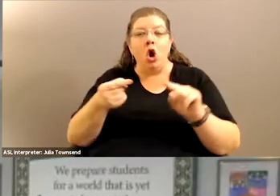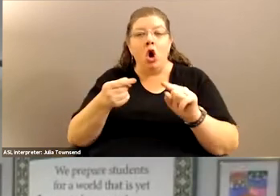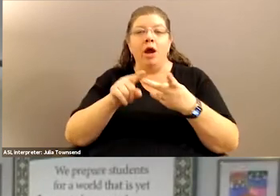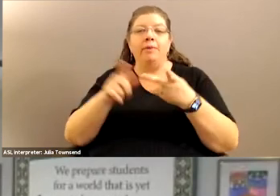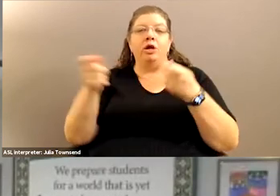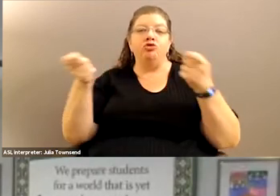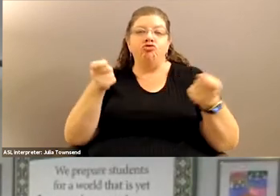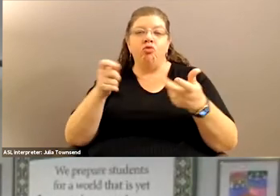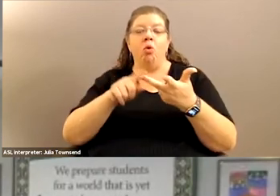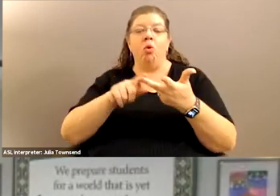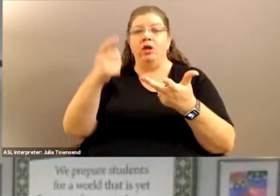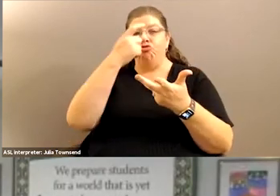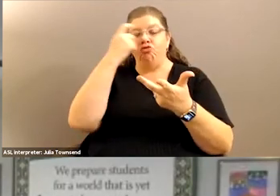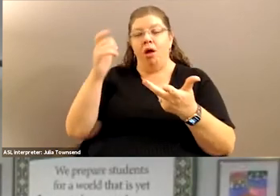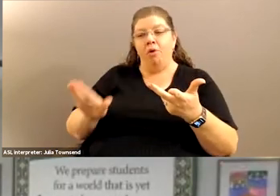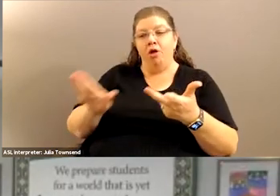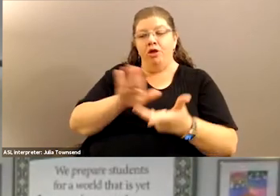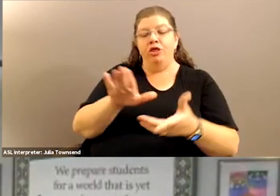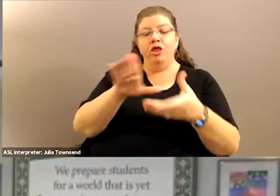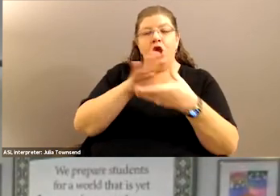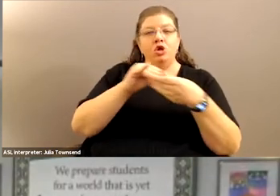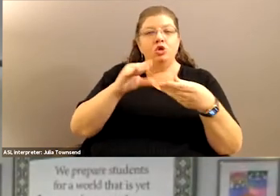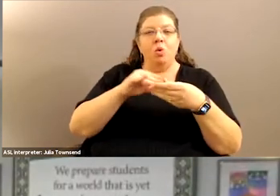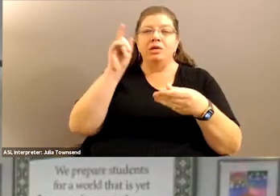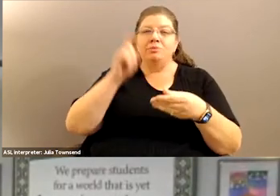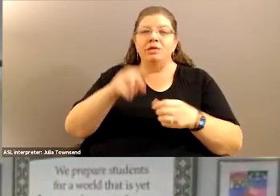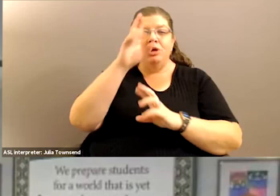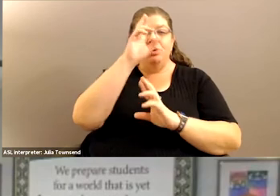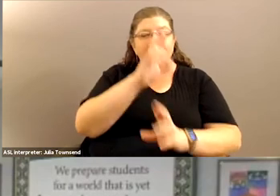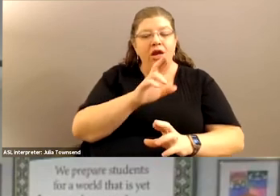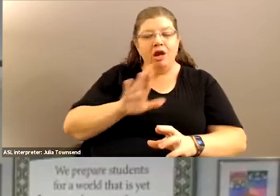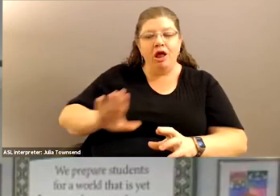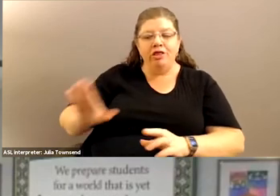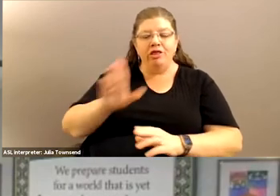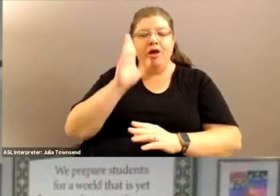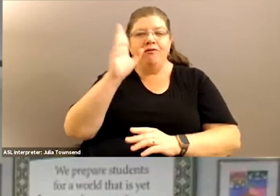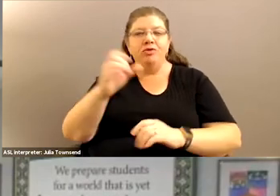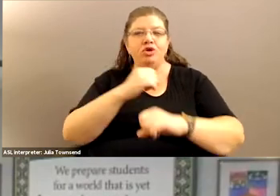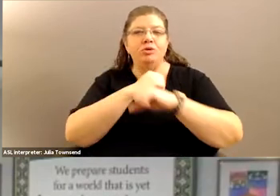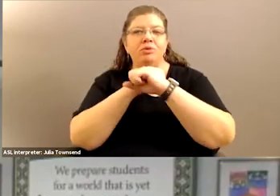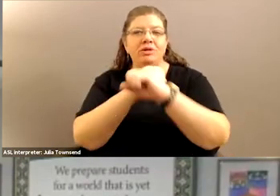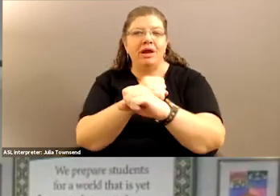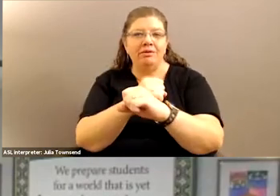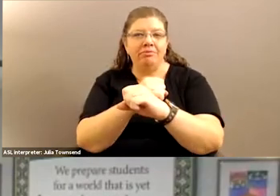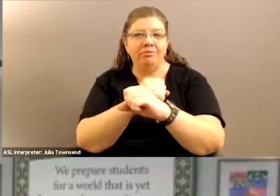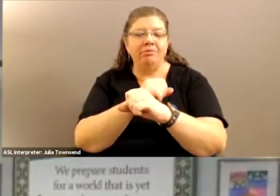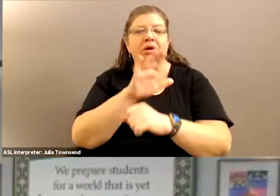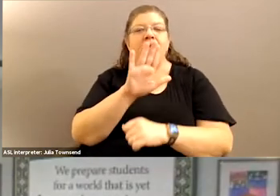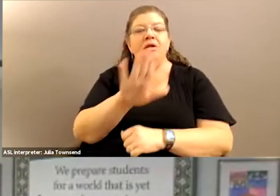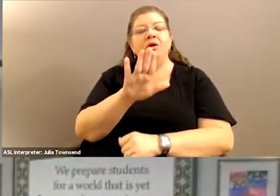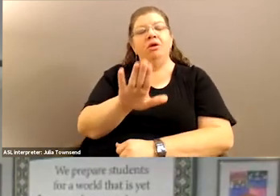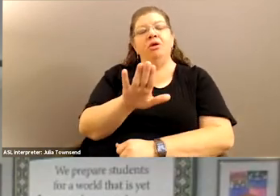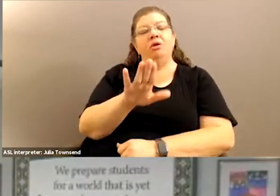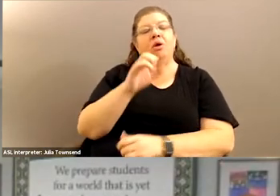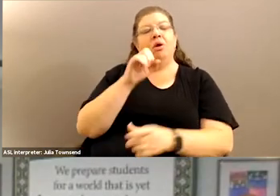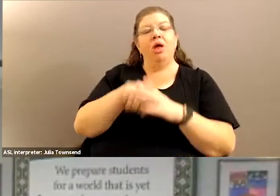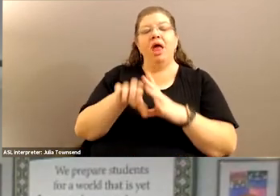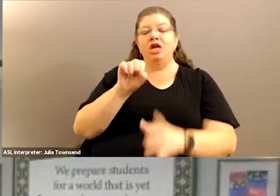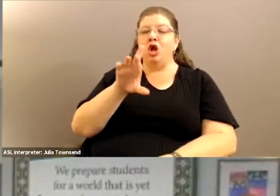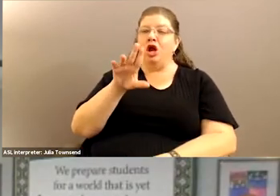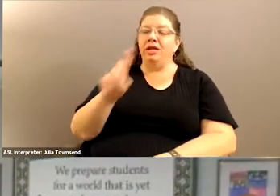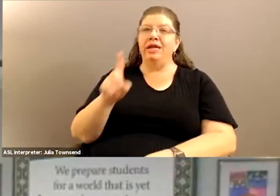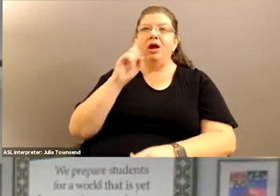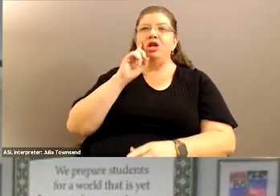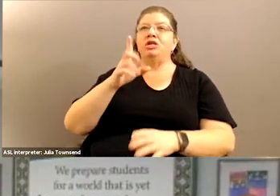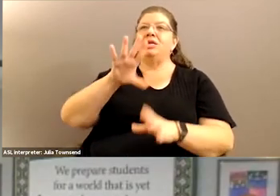need to be respected and their futures need to be protected your compromise reads that the srd will primarily patrol the perimeter and the